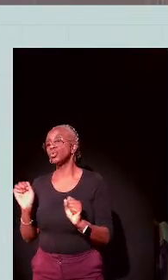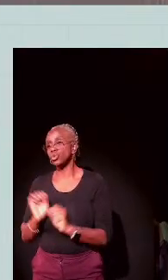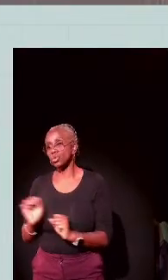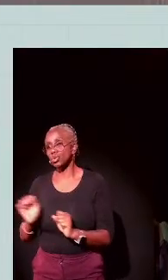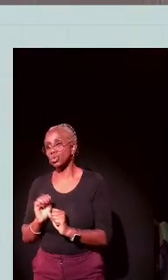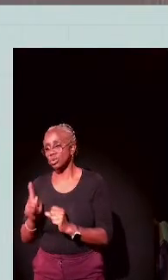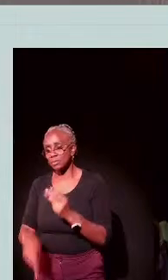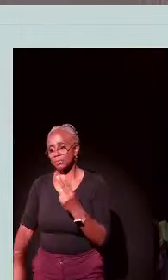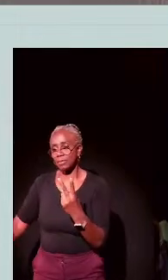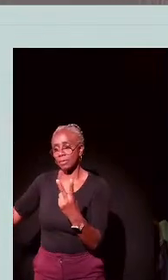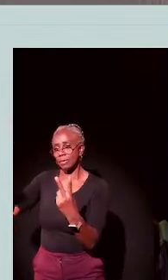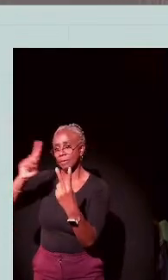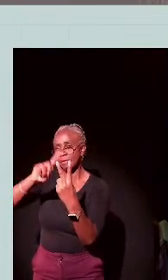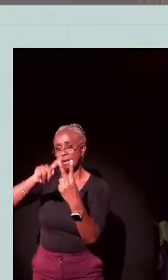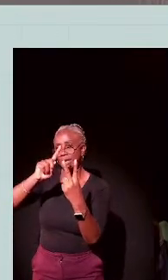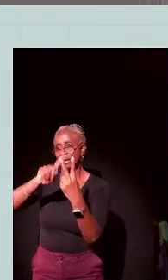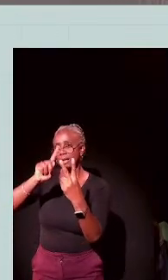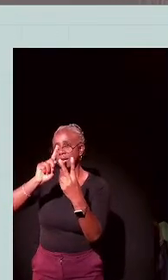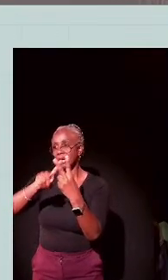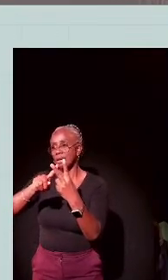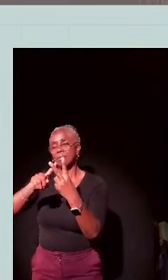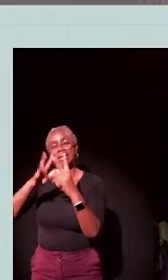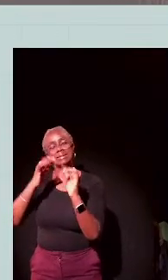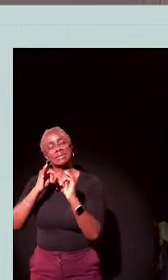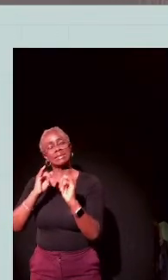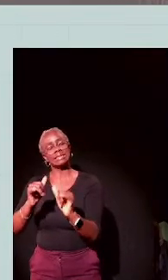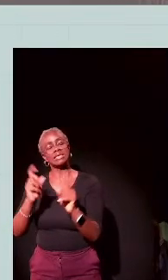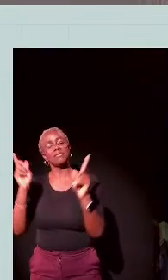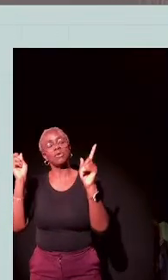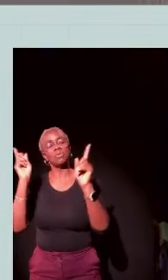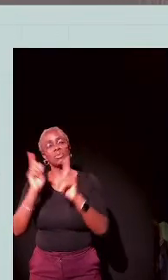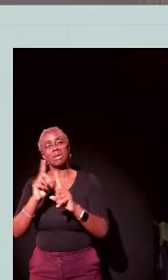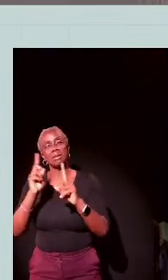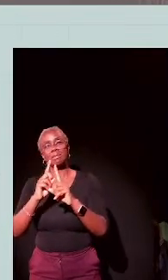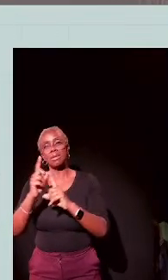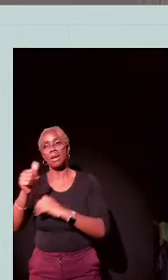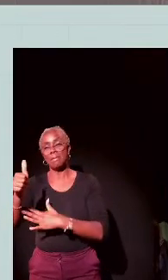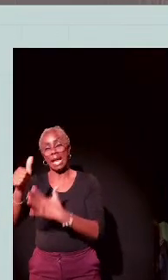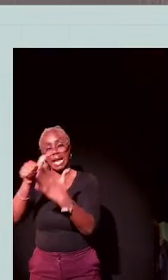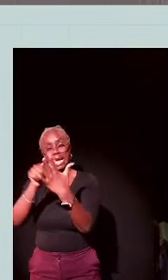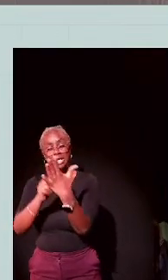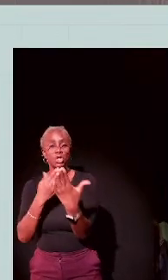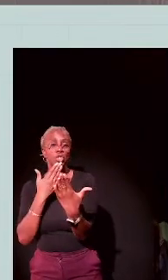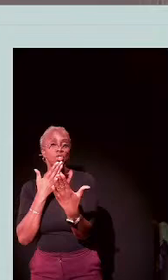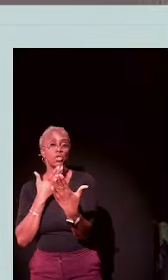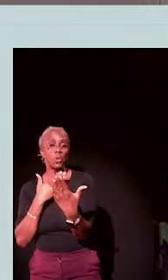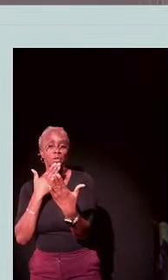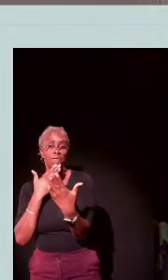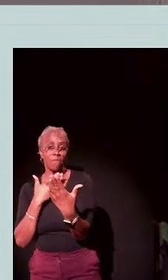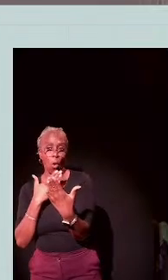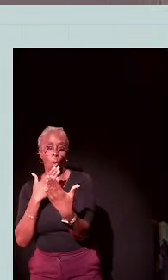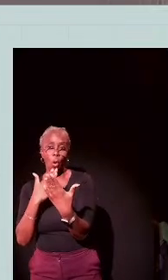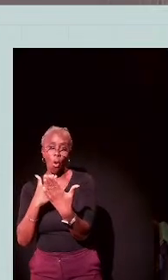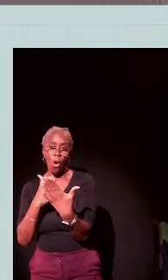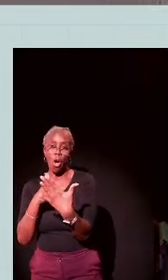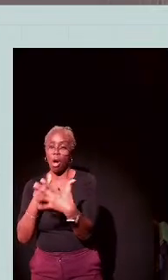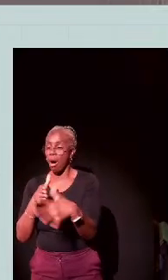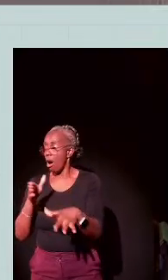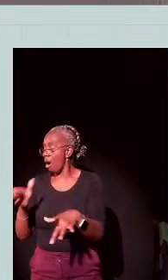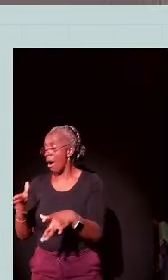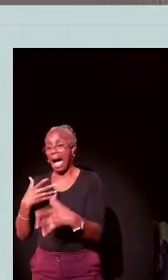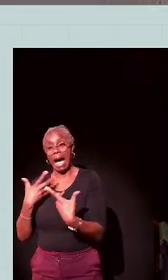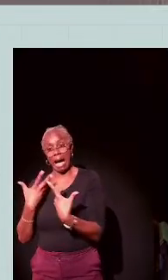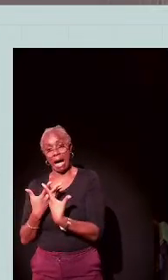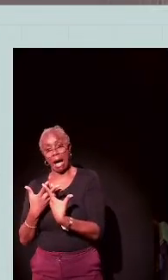But the other one was that it was quite interesting to see that Midas was useful beyond the constraints that I had kind of designed it